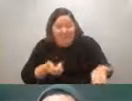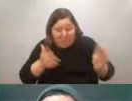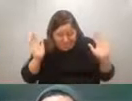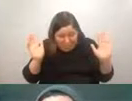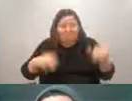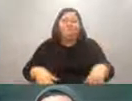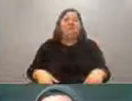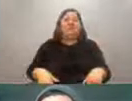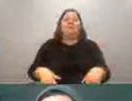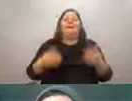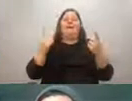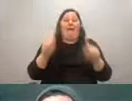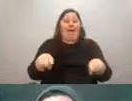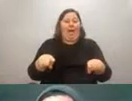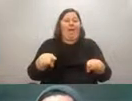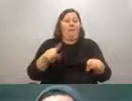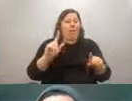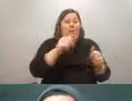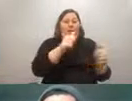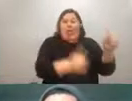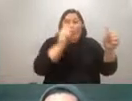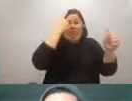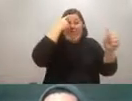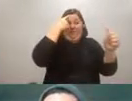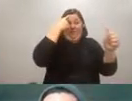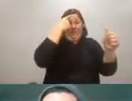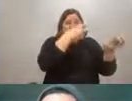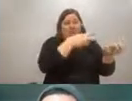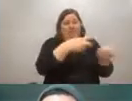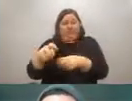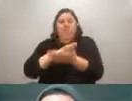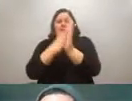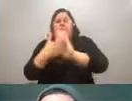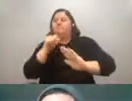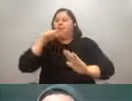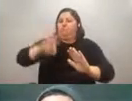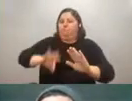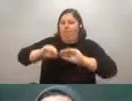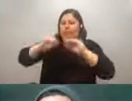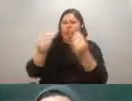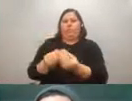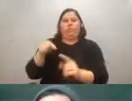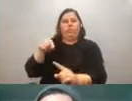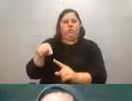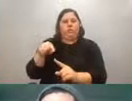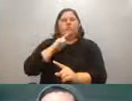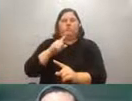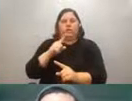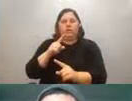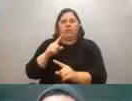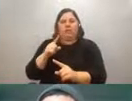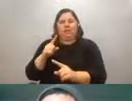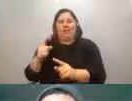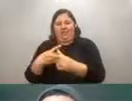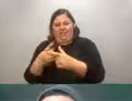when we moved from that governmental entity to that non-profit entity we actually contracted right back with